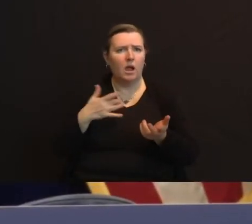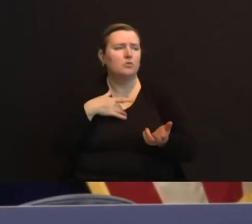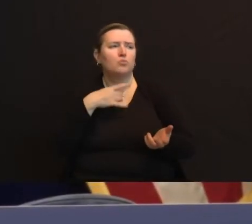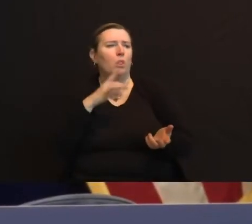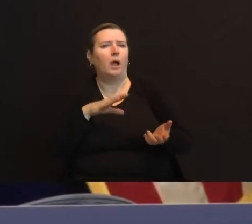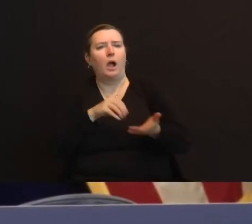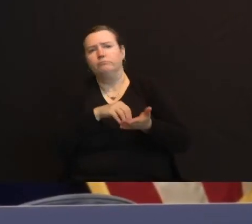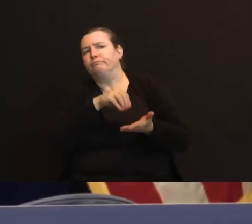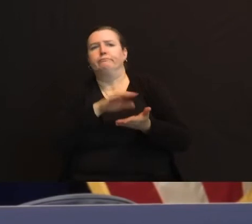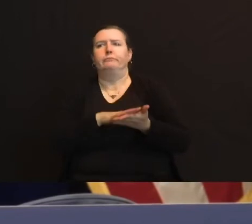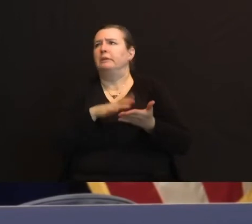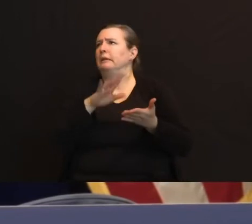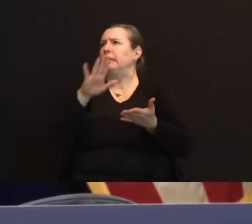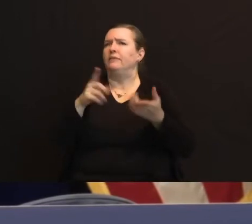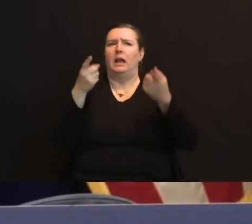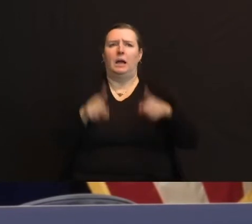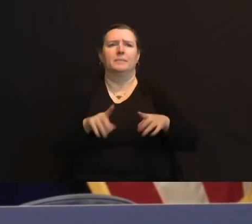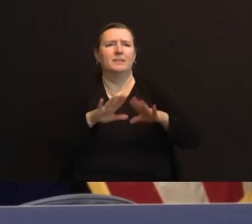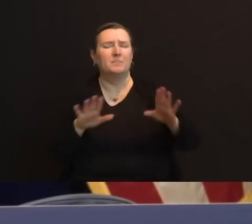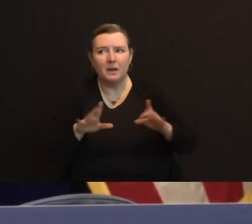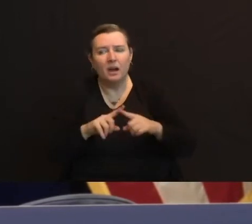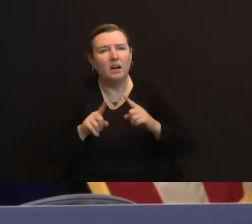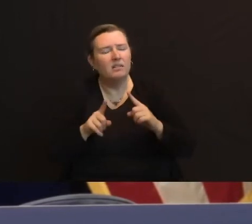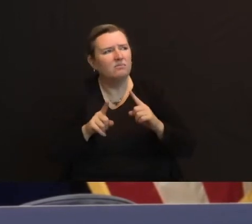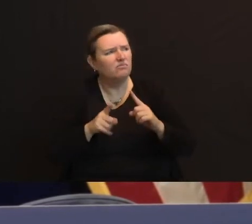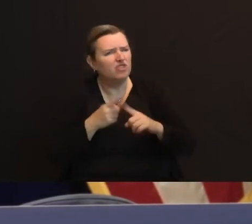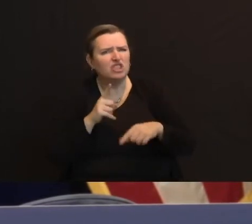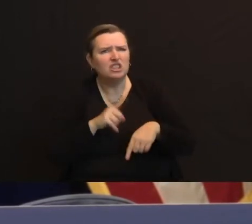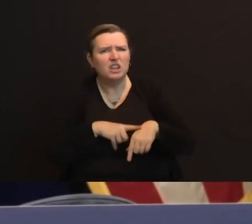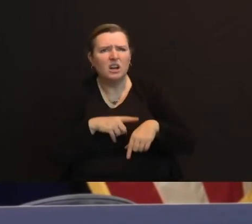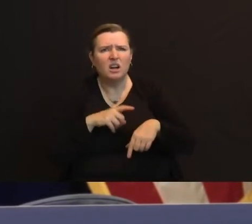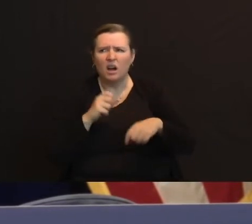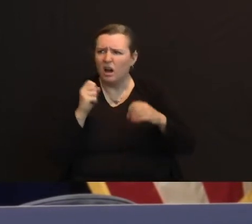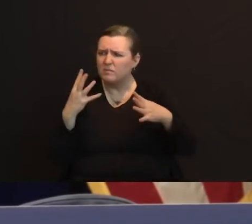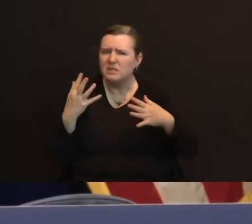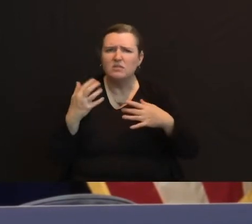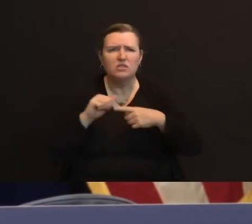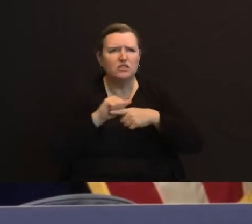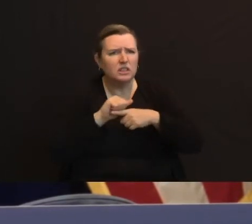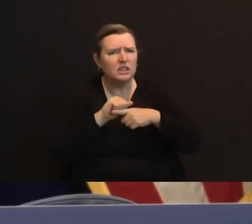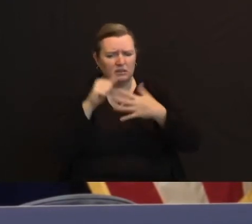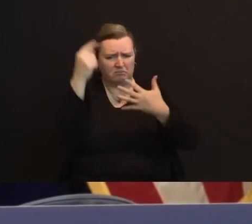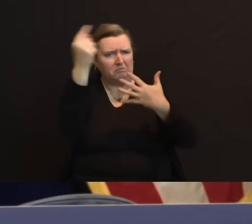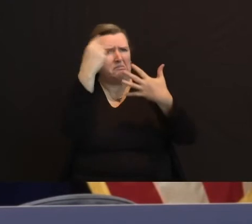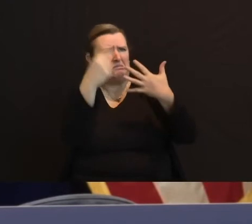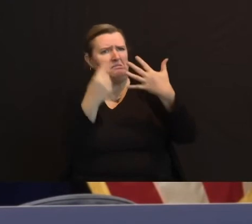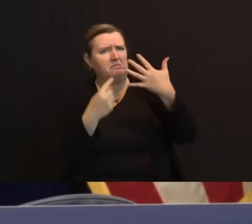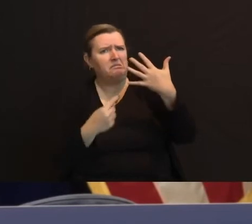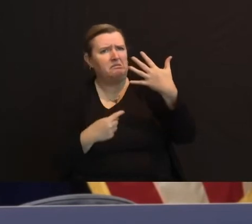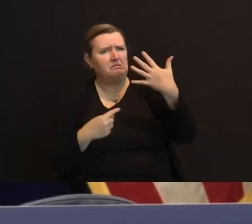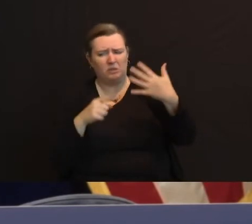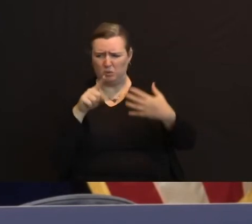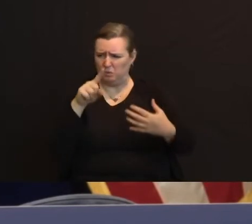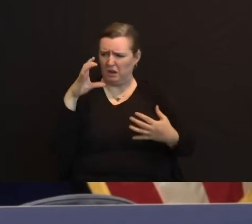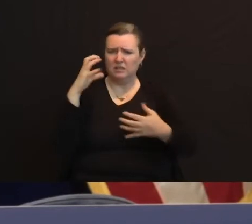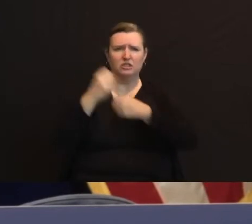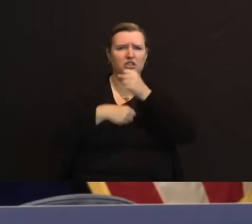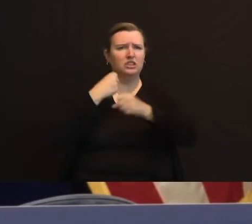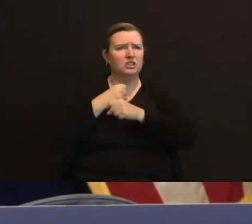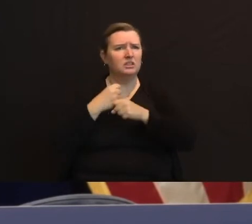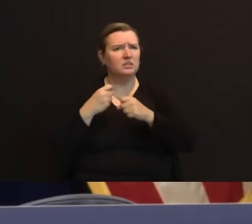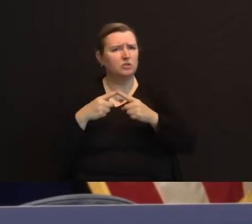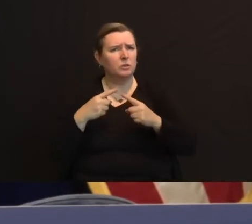the amount of, you think of the amount of training and bouts that we've had in the past 100 years that, to my knowledge, I've